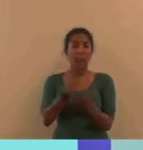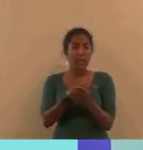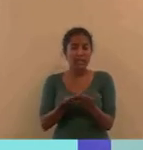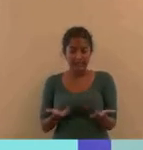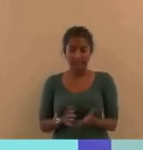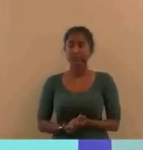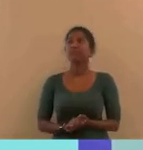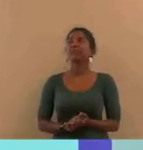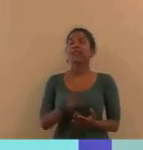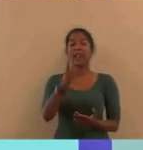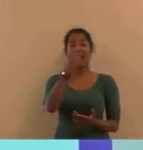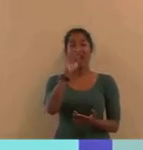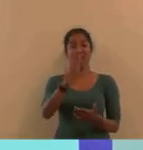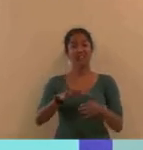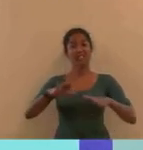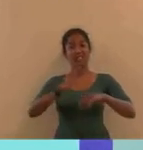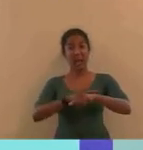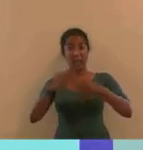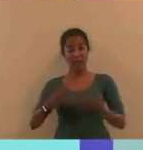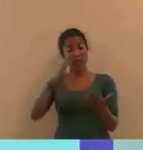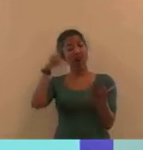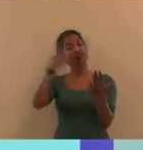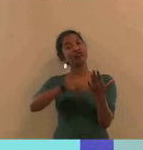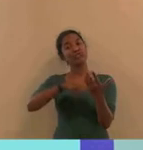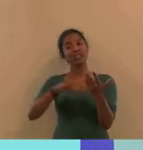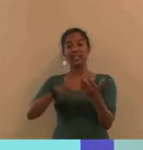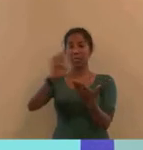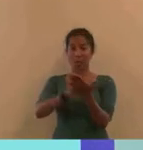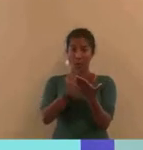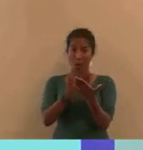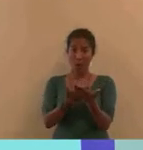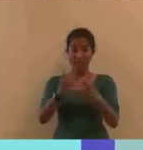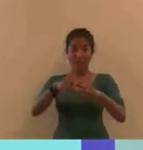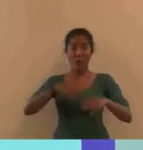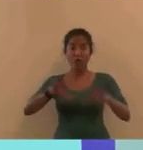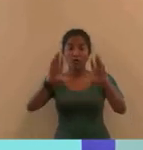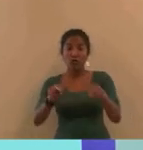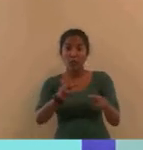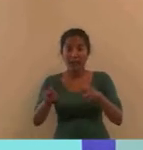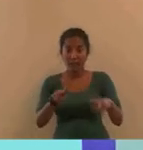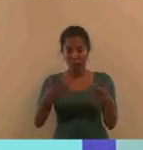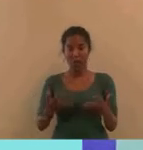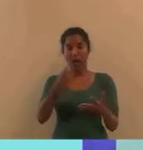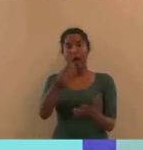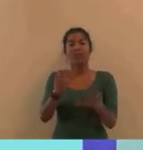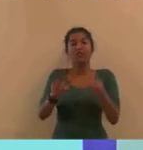Please take time to read the poem. If you need to pause the video, now's the time.